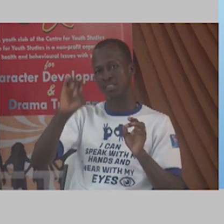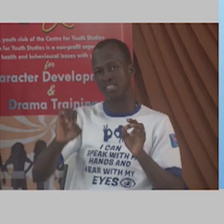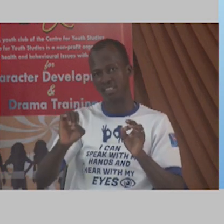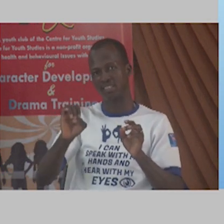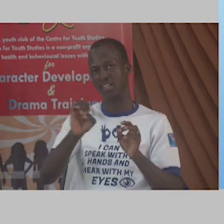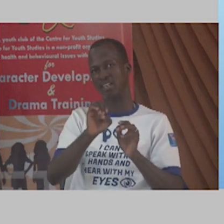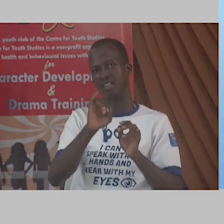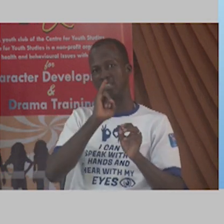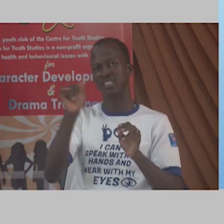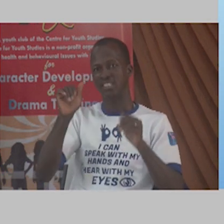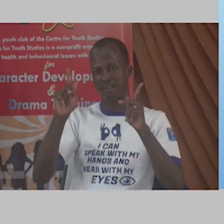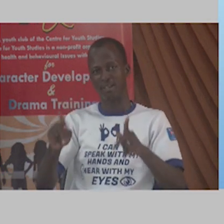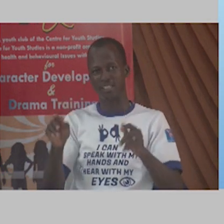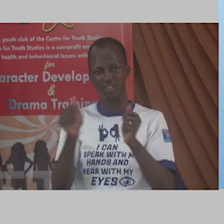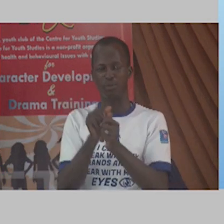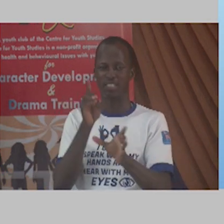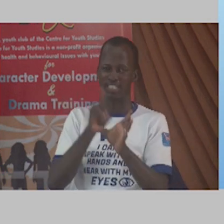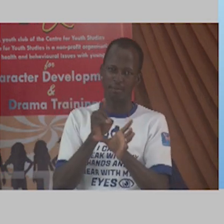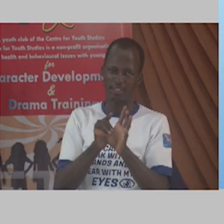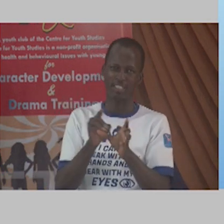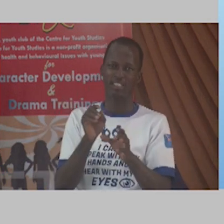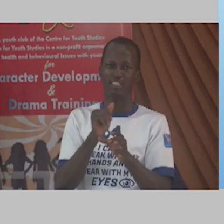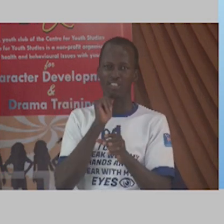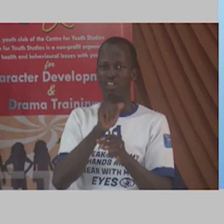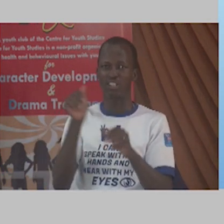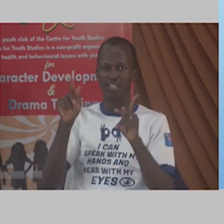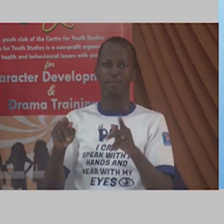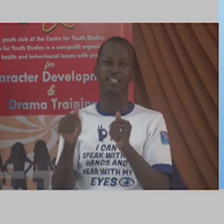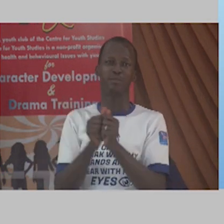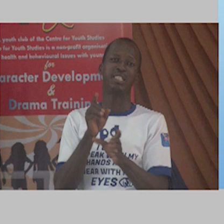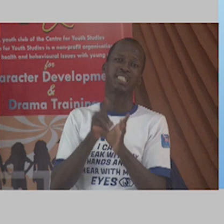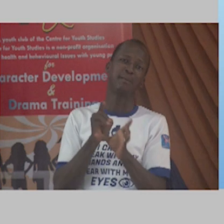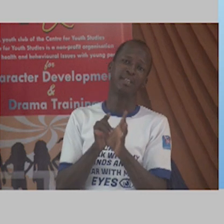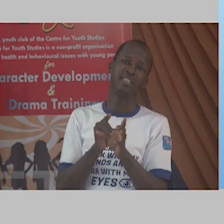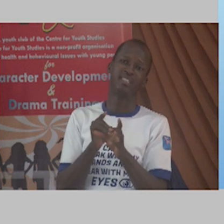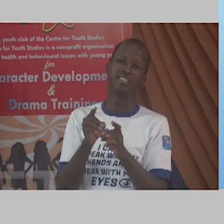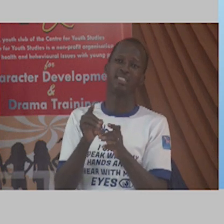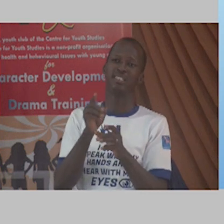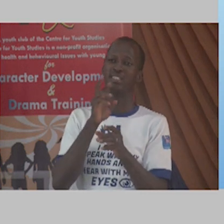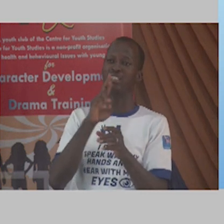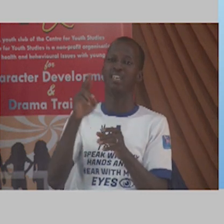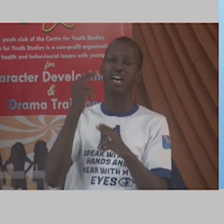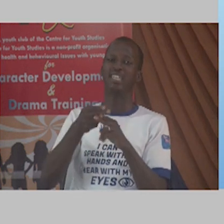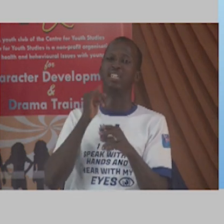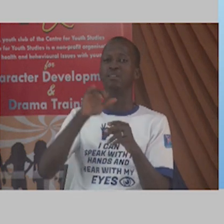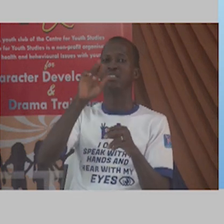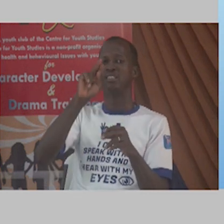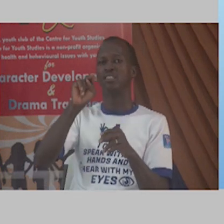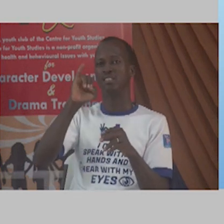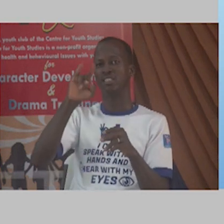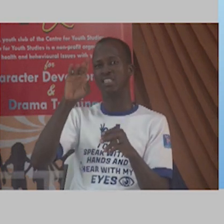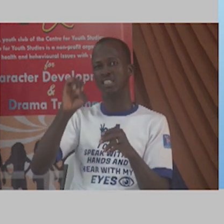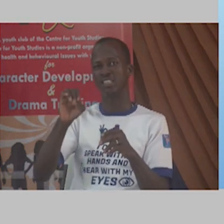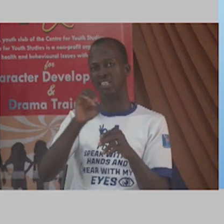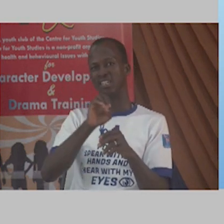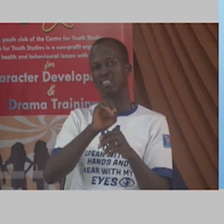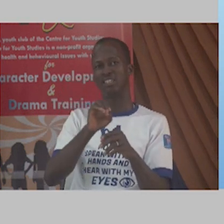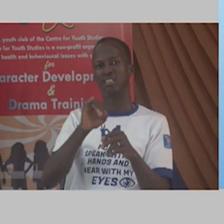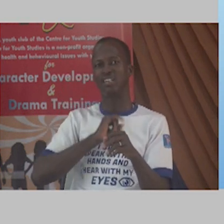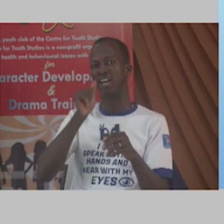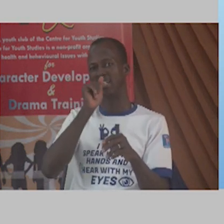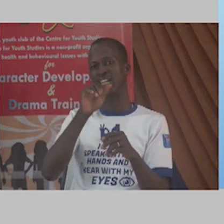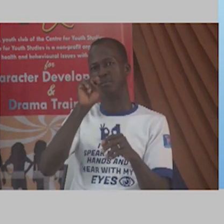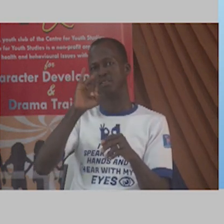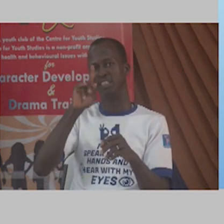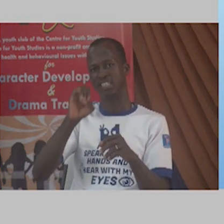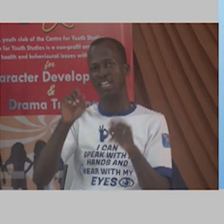with disability. Not a person with disability, her name is Nike. I am Nike, a person with